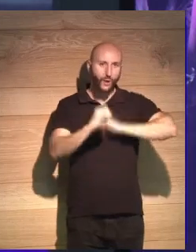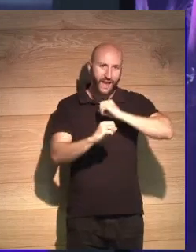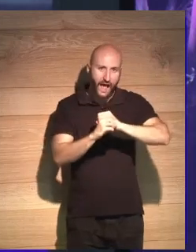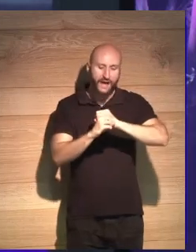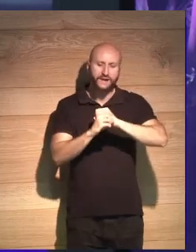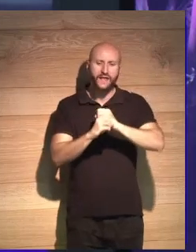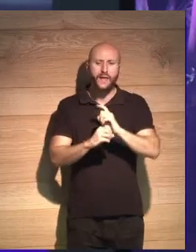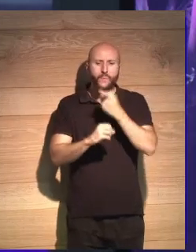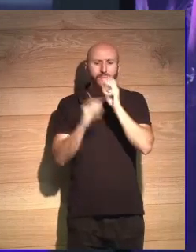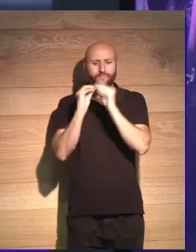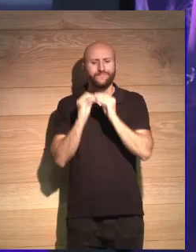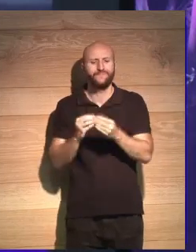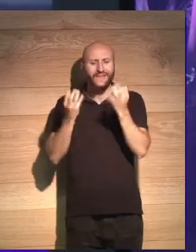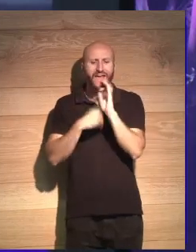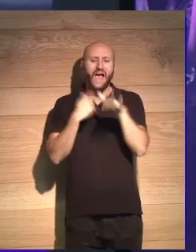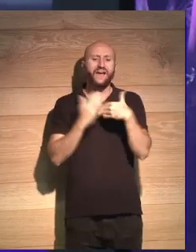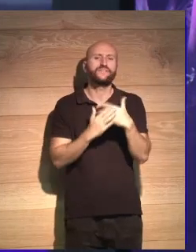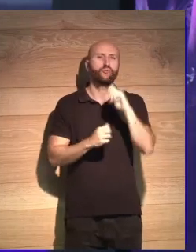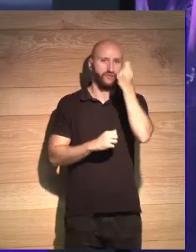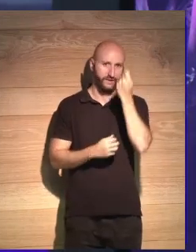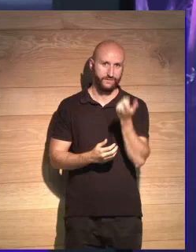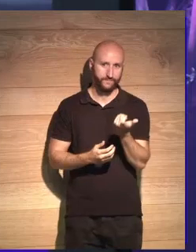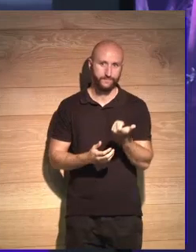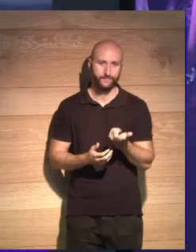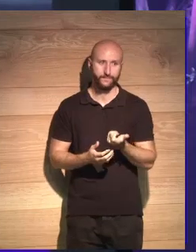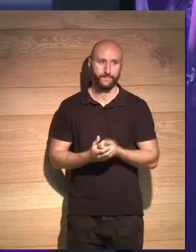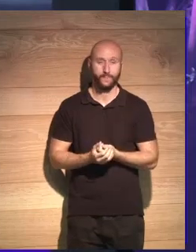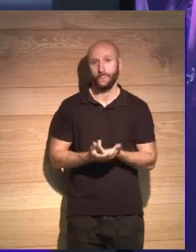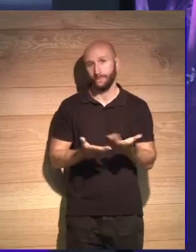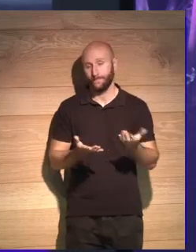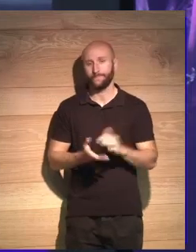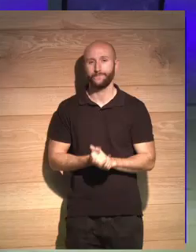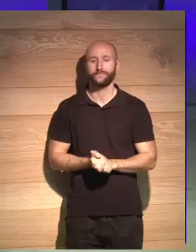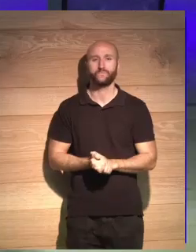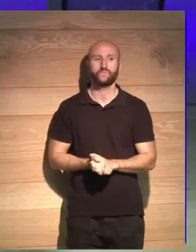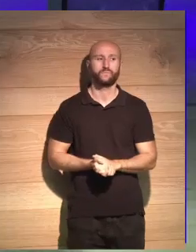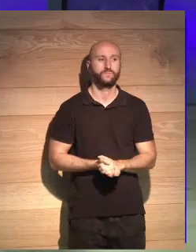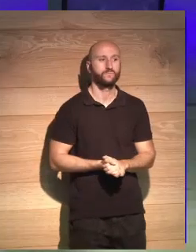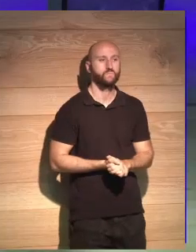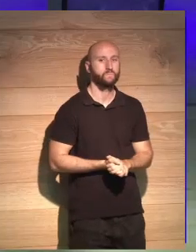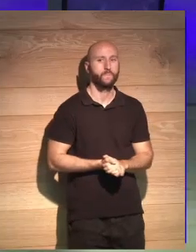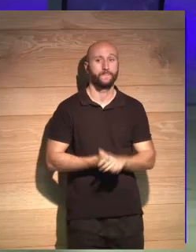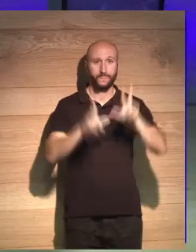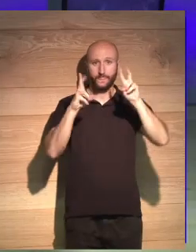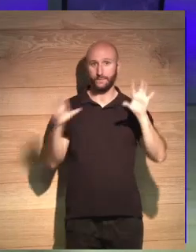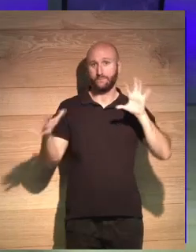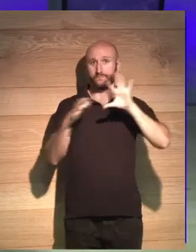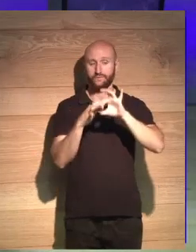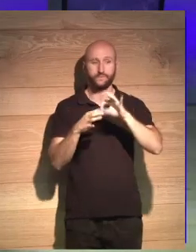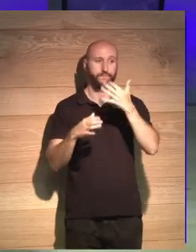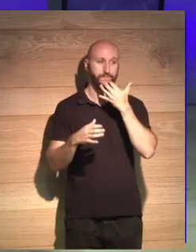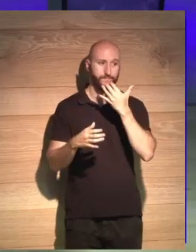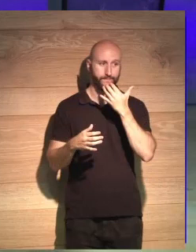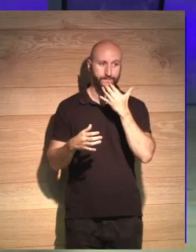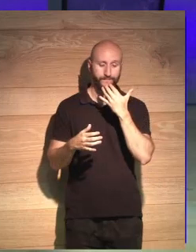they love it. They want, if I want nuclear technology, what do I need to develop first to get there? And I think